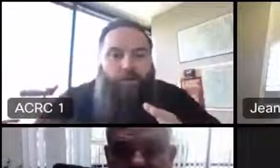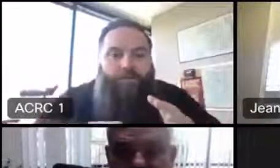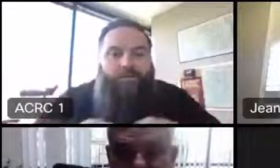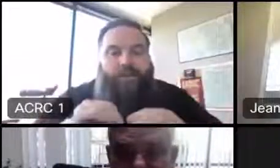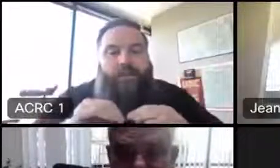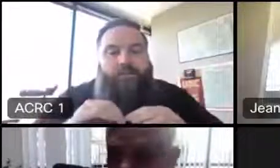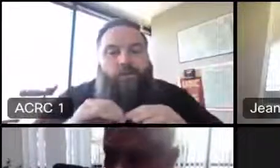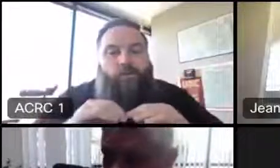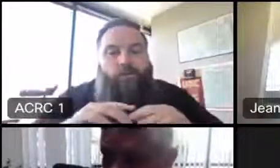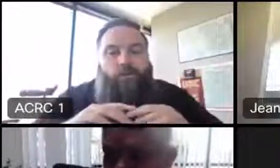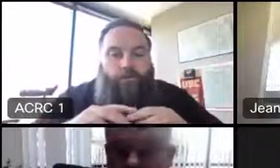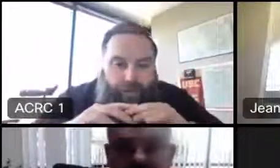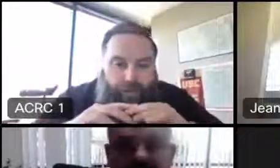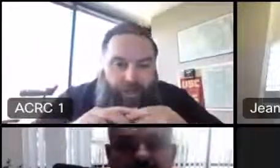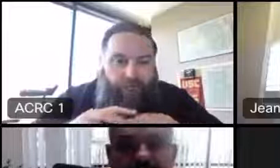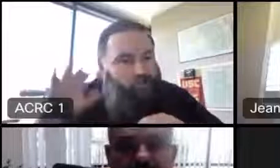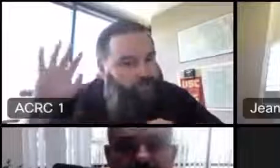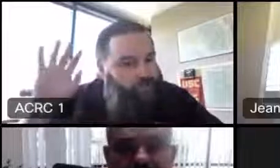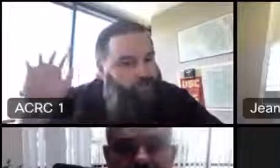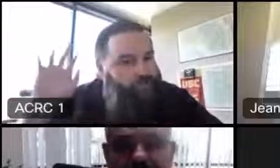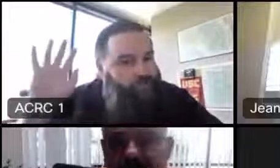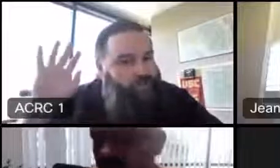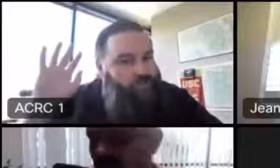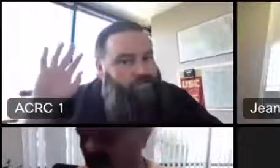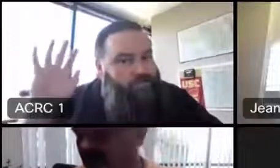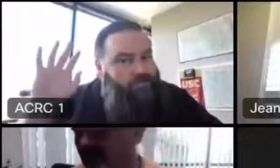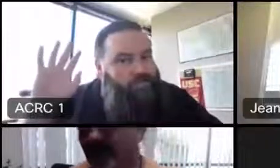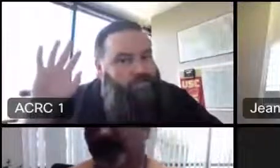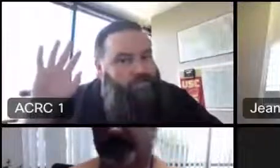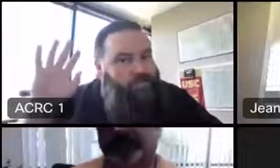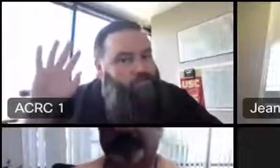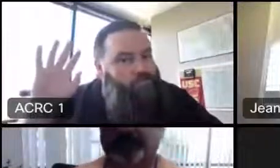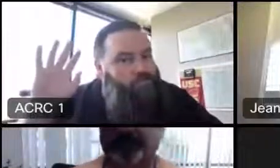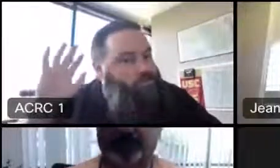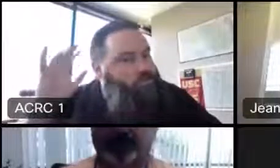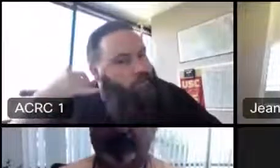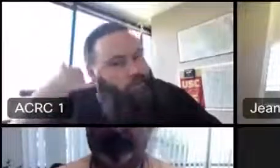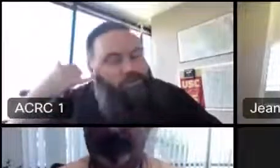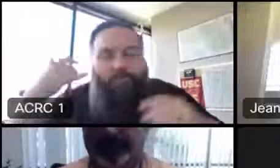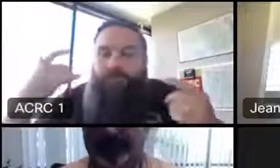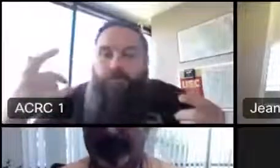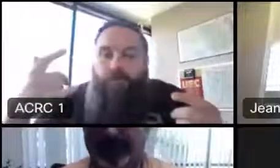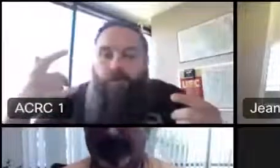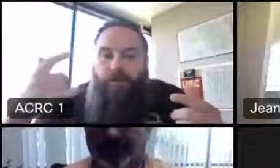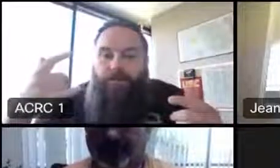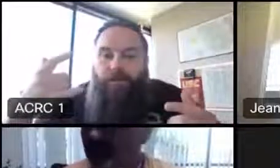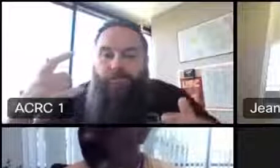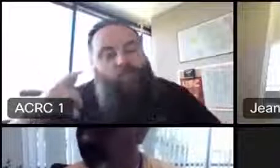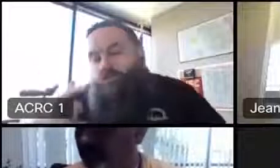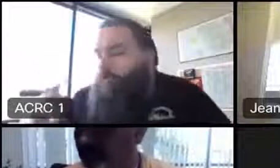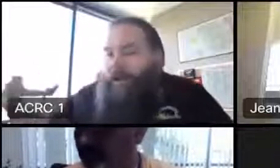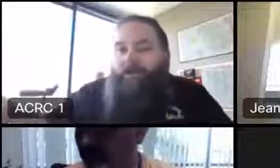our process. So when we have transportation providers, as Jean mentioned, that are responding to phone calls from service